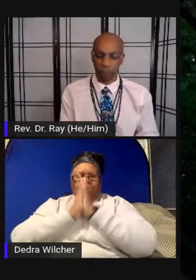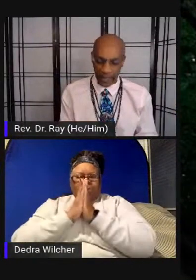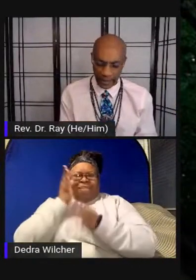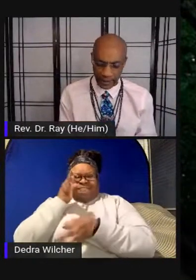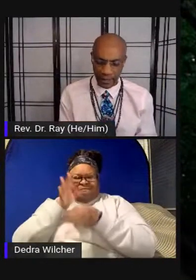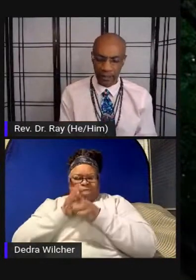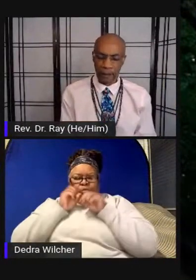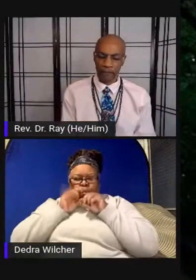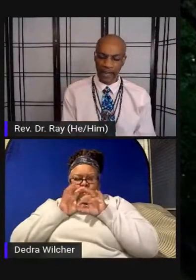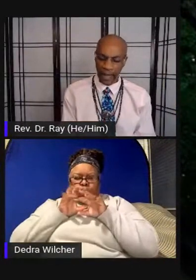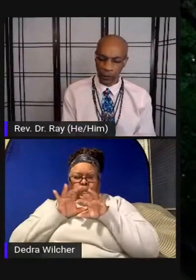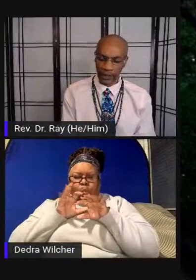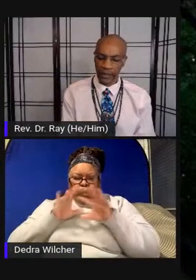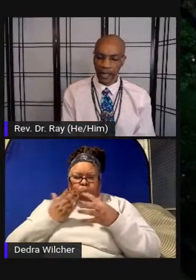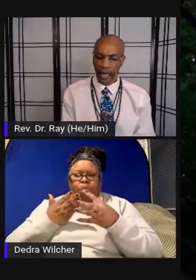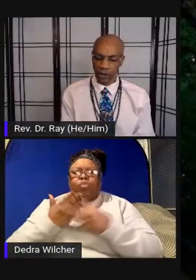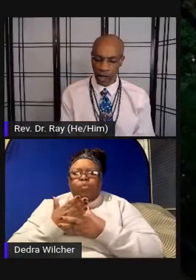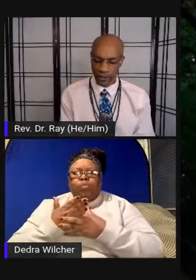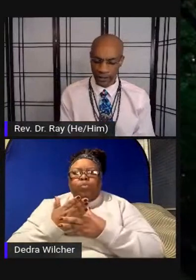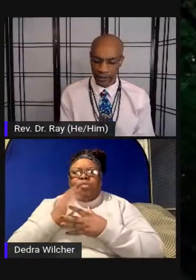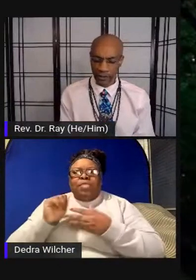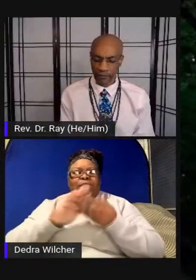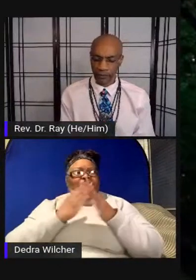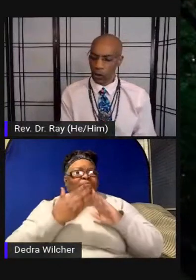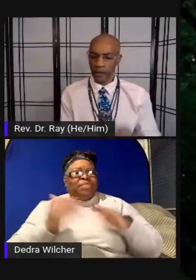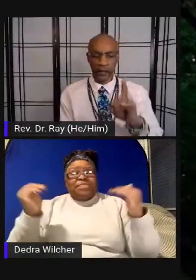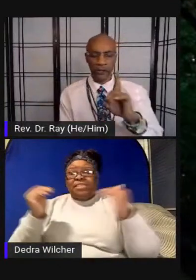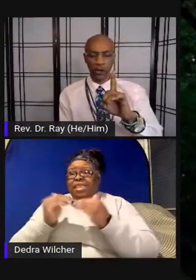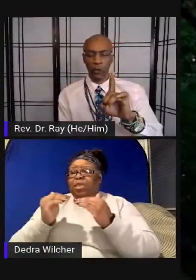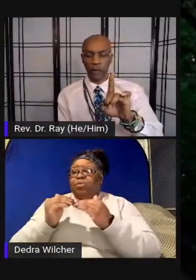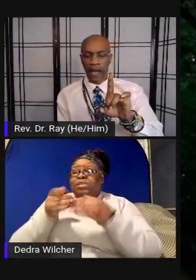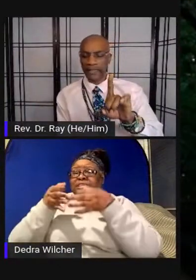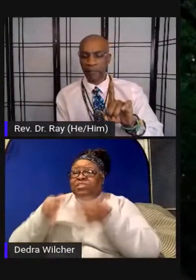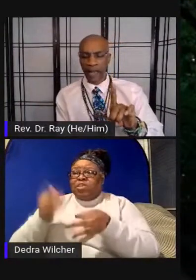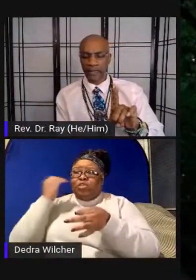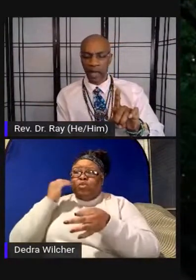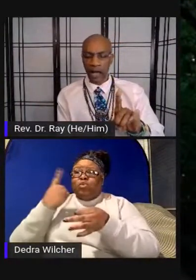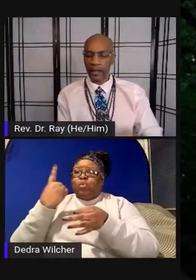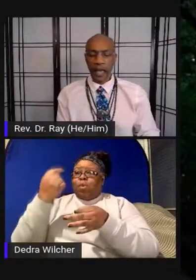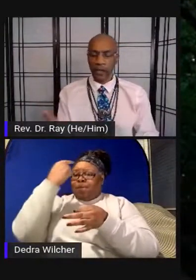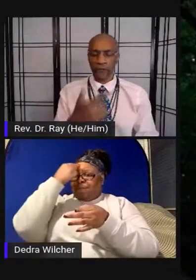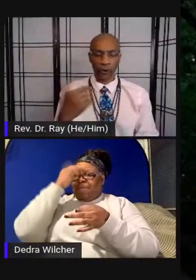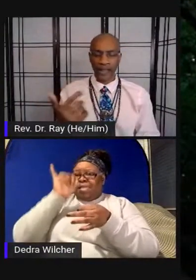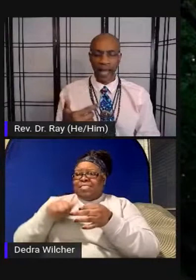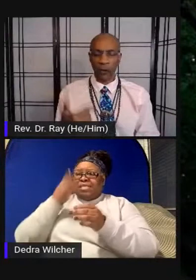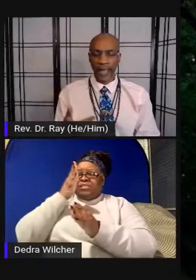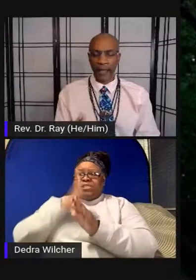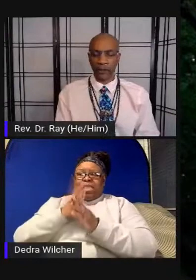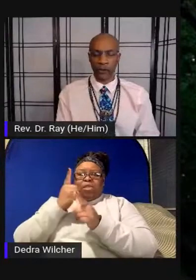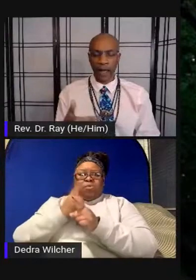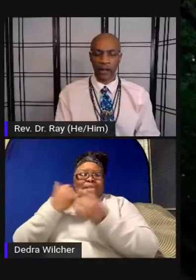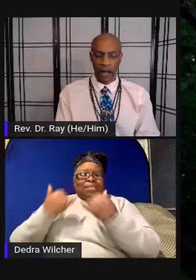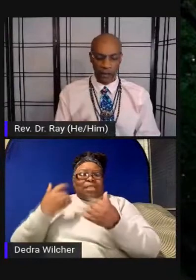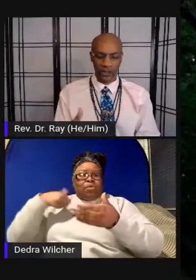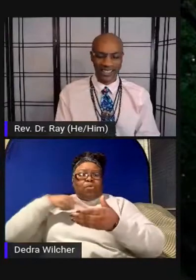of peace and equity and justice, knowing that there is only one mind and that mind is God. And therefore, right now, we anchor